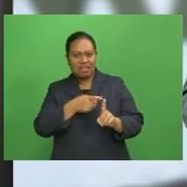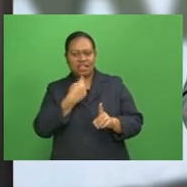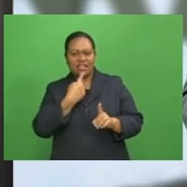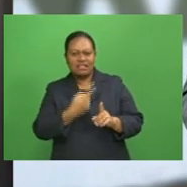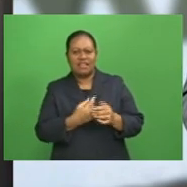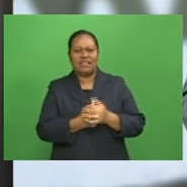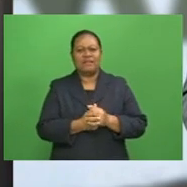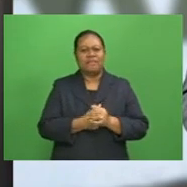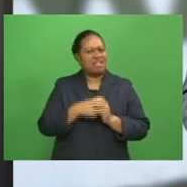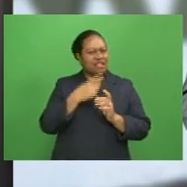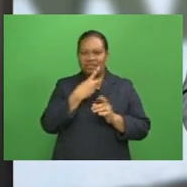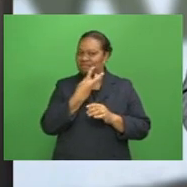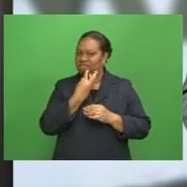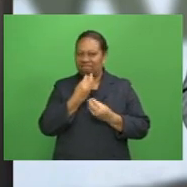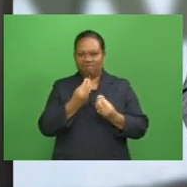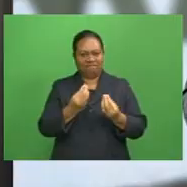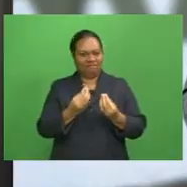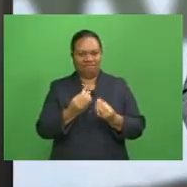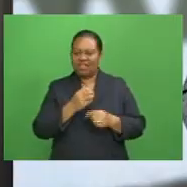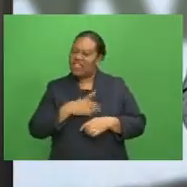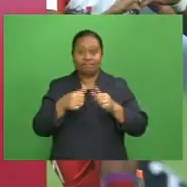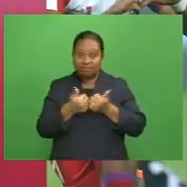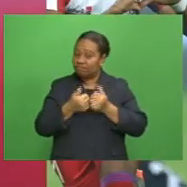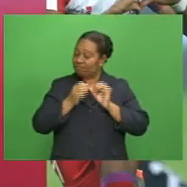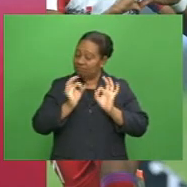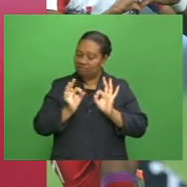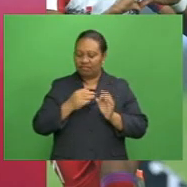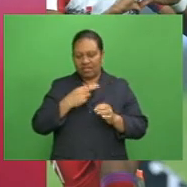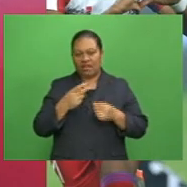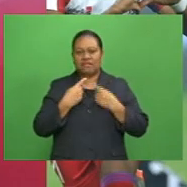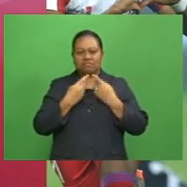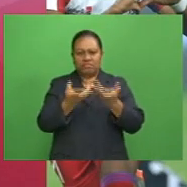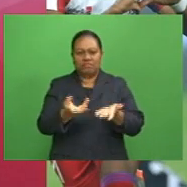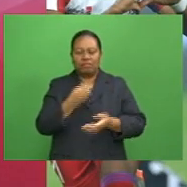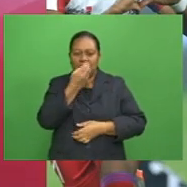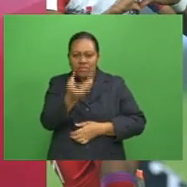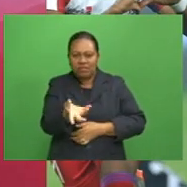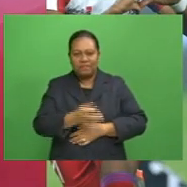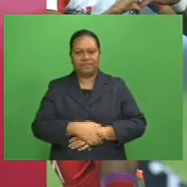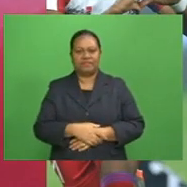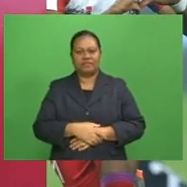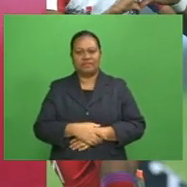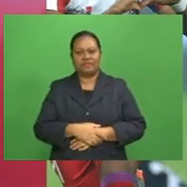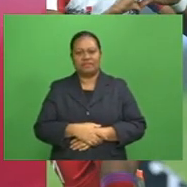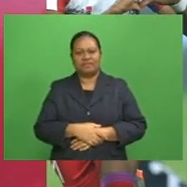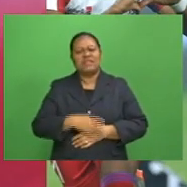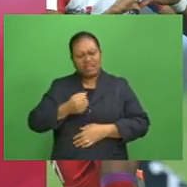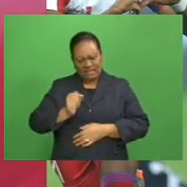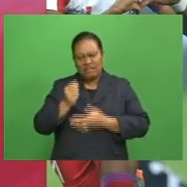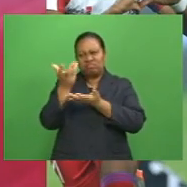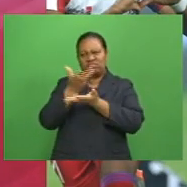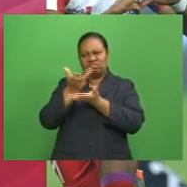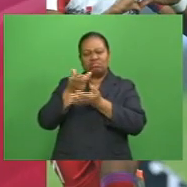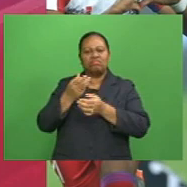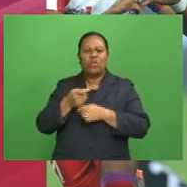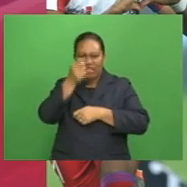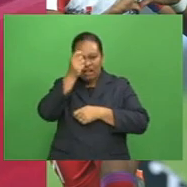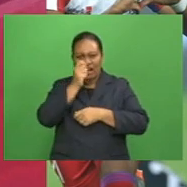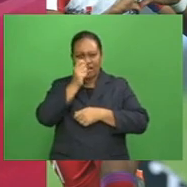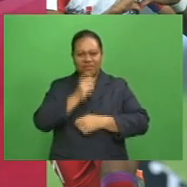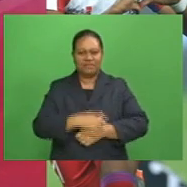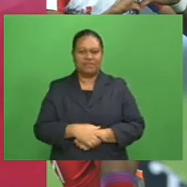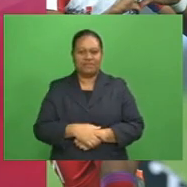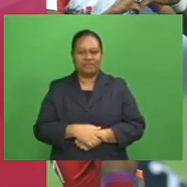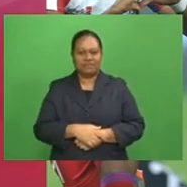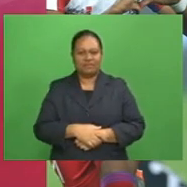on the subject, saying they are still in negotiations. Still in negotiations at the moment with the club, so